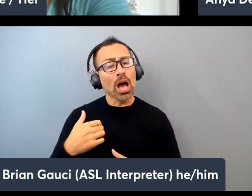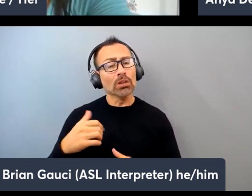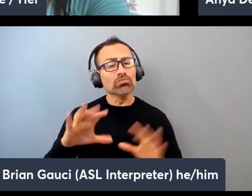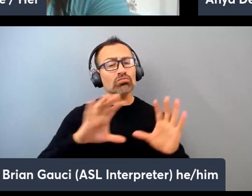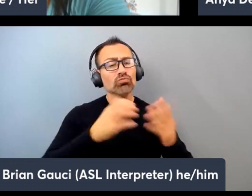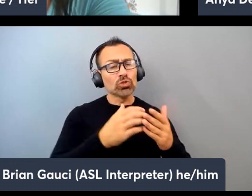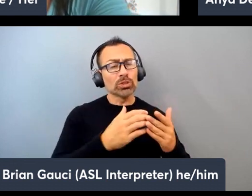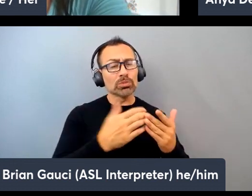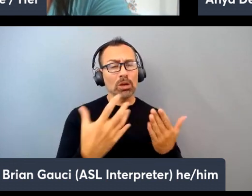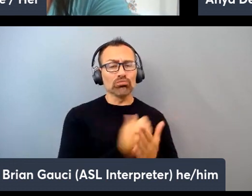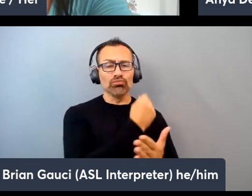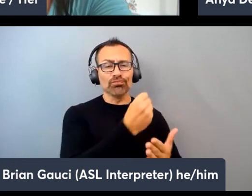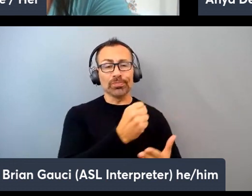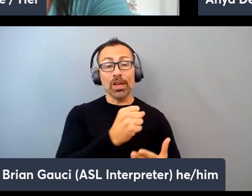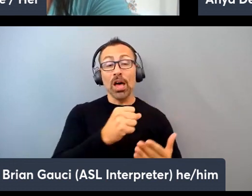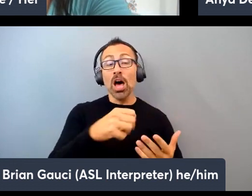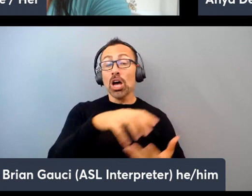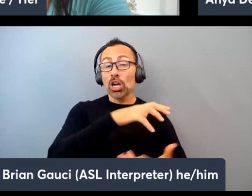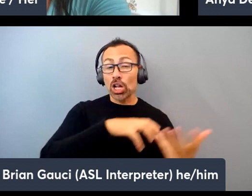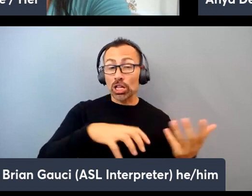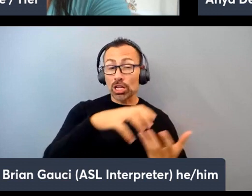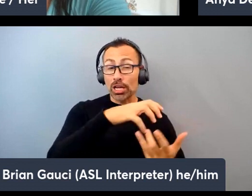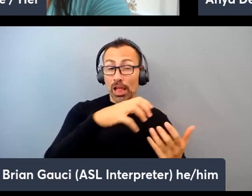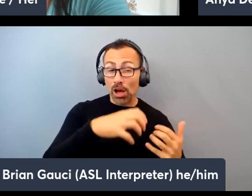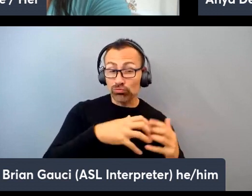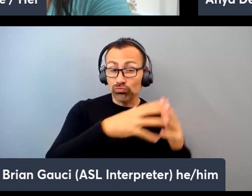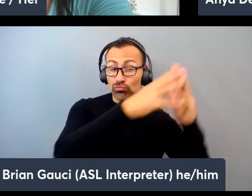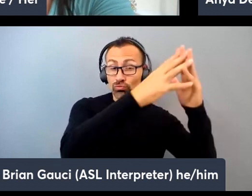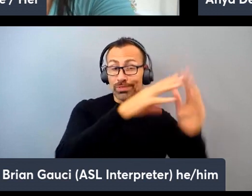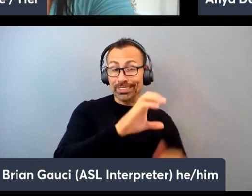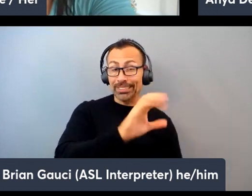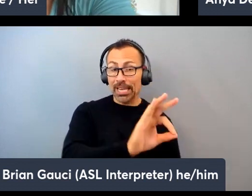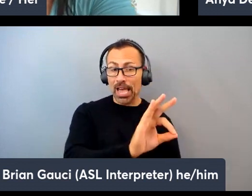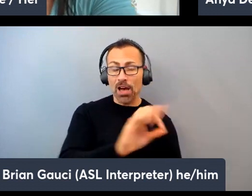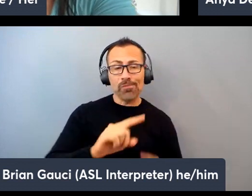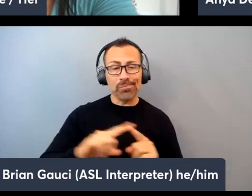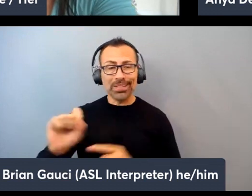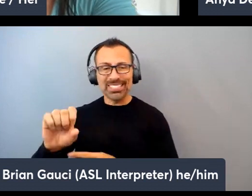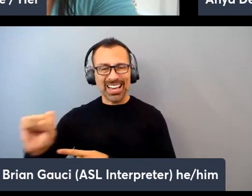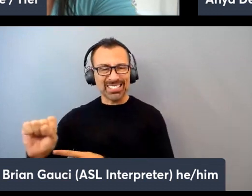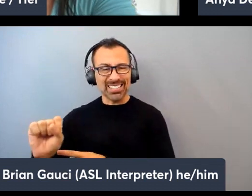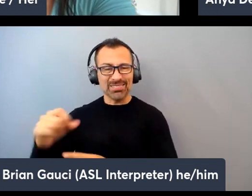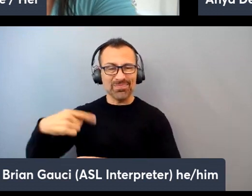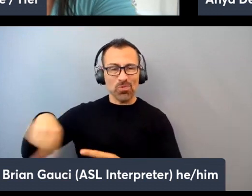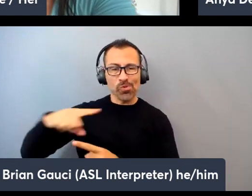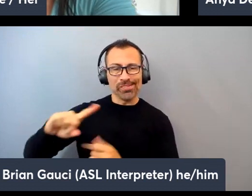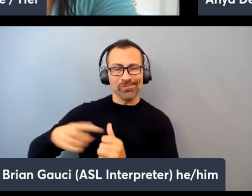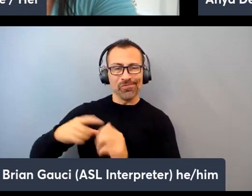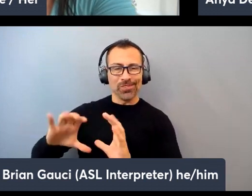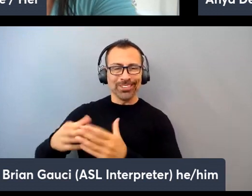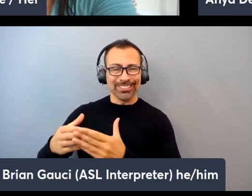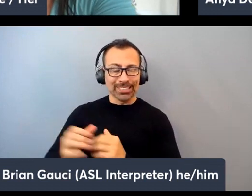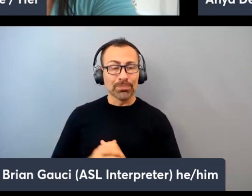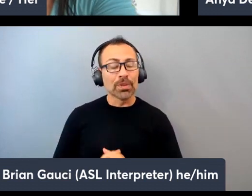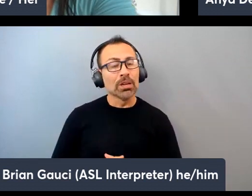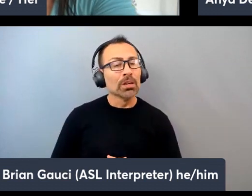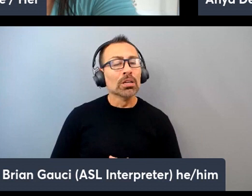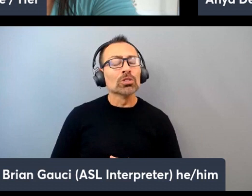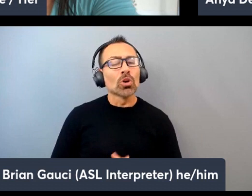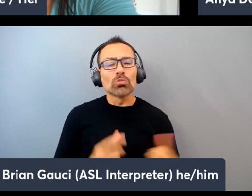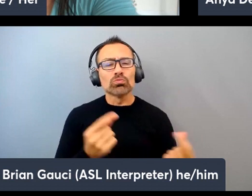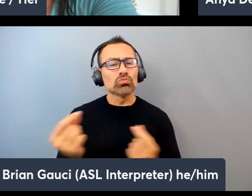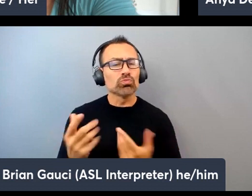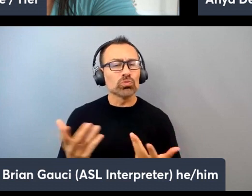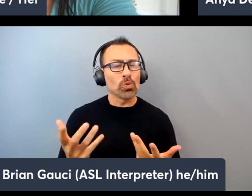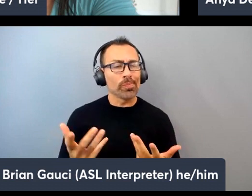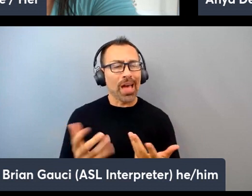but not StackSets in the past. So the first thing that we wanted to do was be able to determine how to